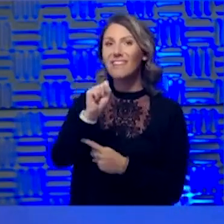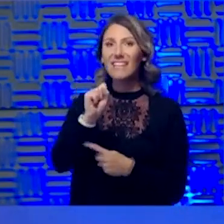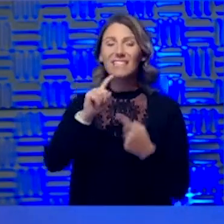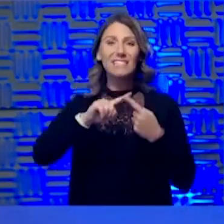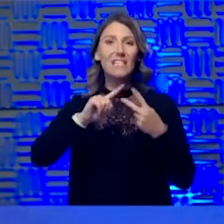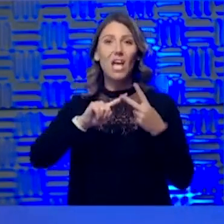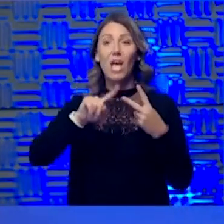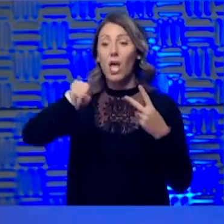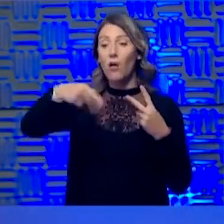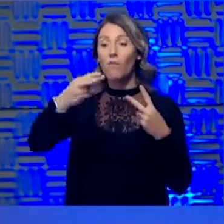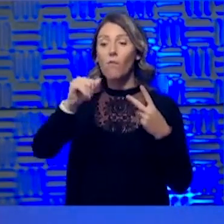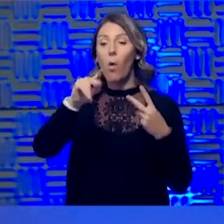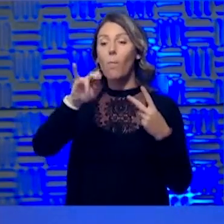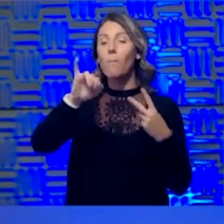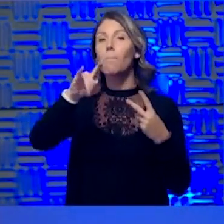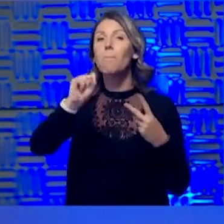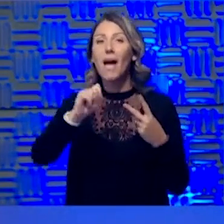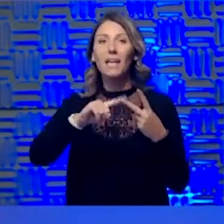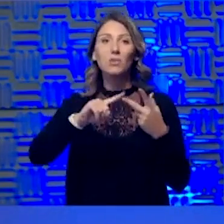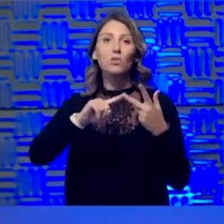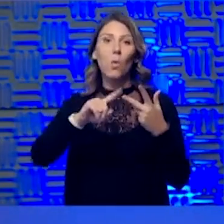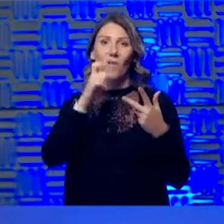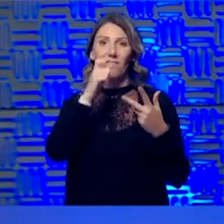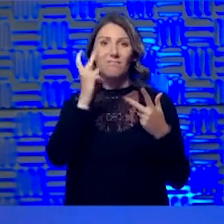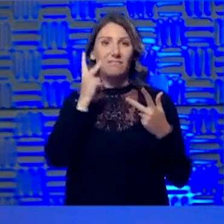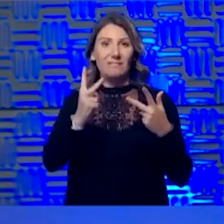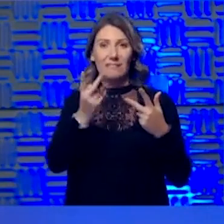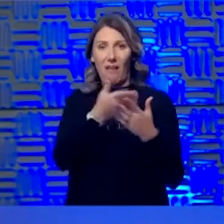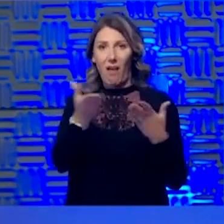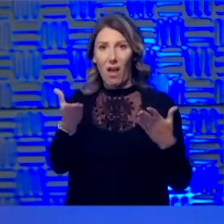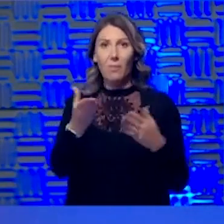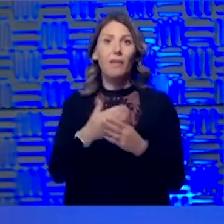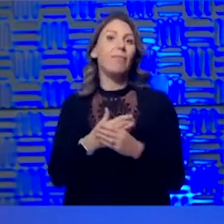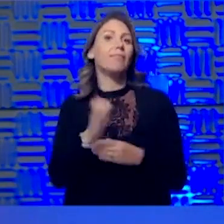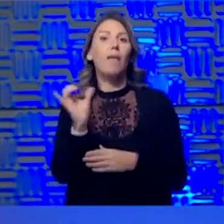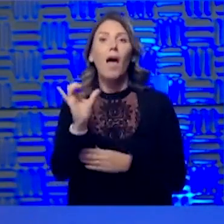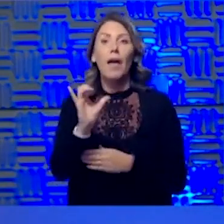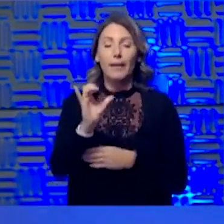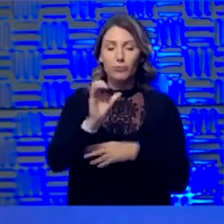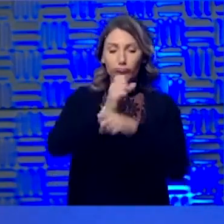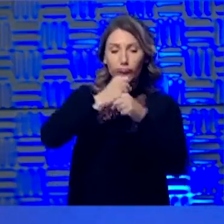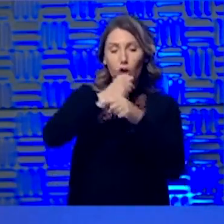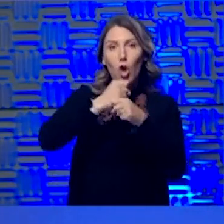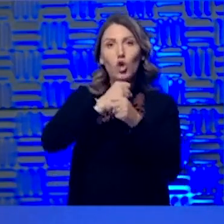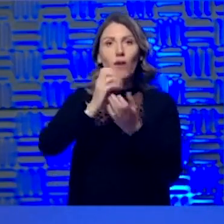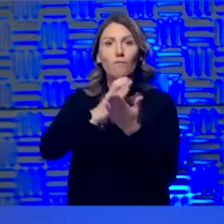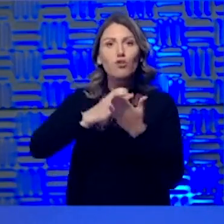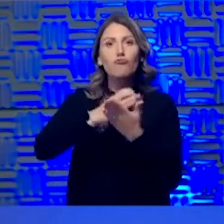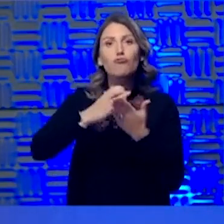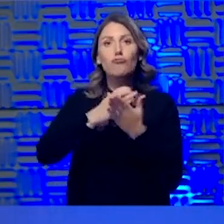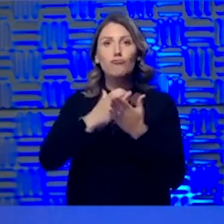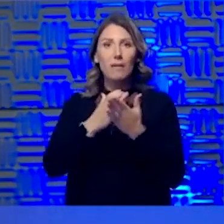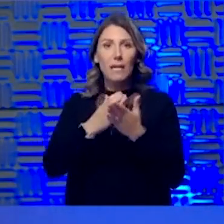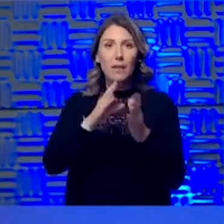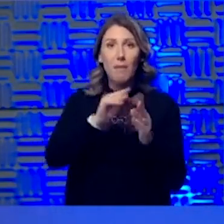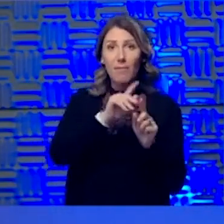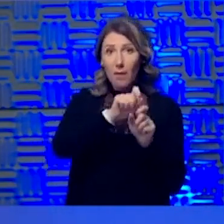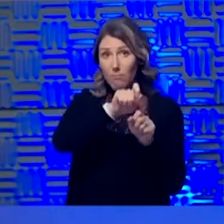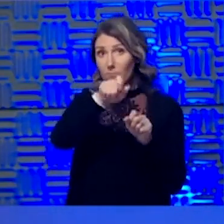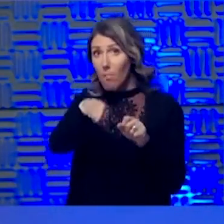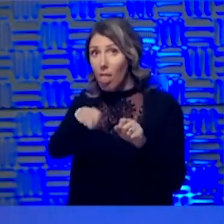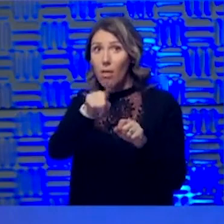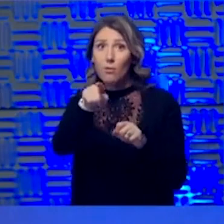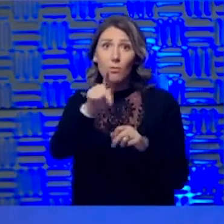or inanimate objects that can spread the disease. So say it's a coffee creamer or syrup and it gets on there and you are using it, maybe